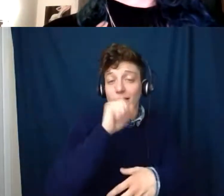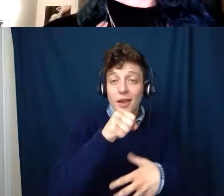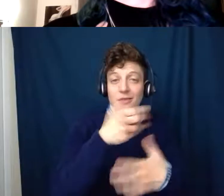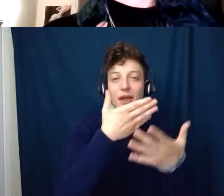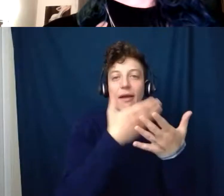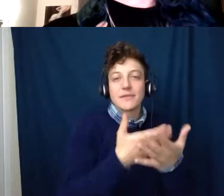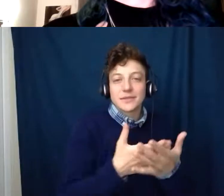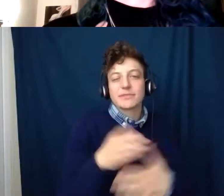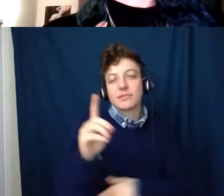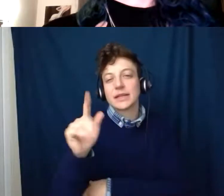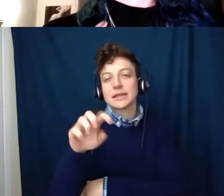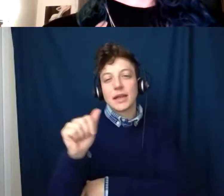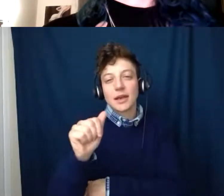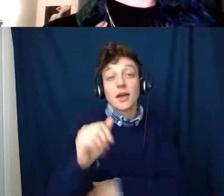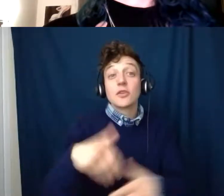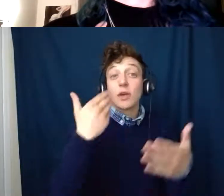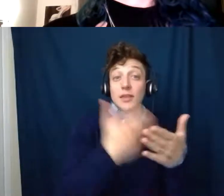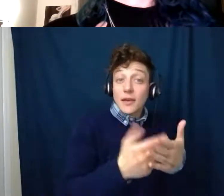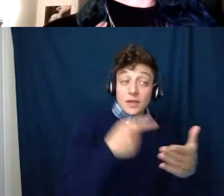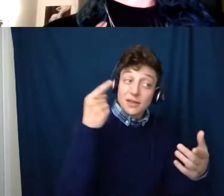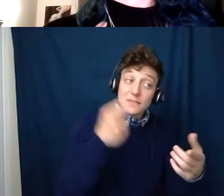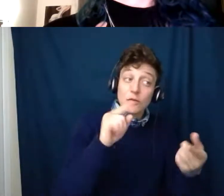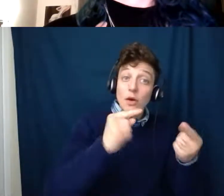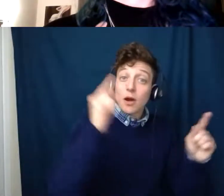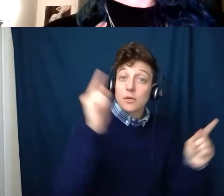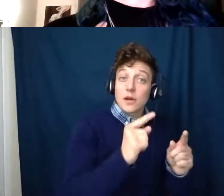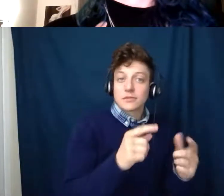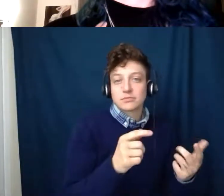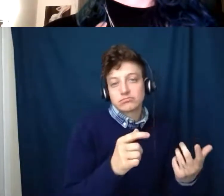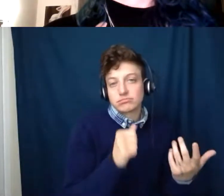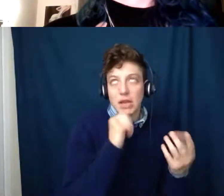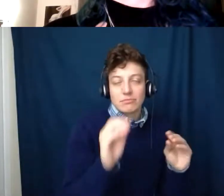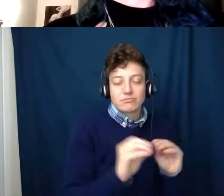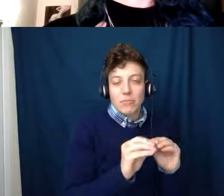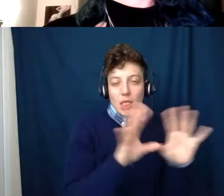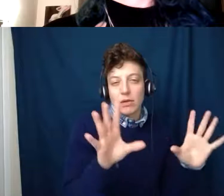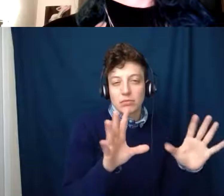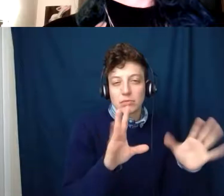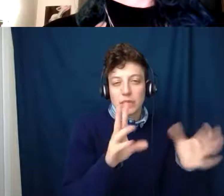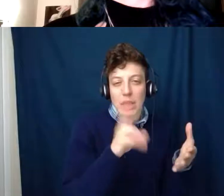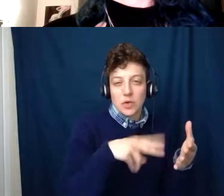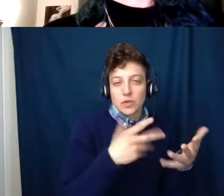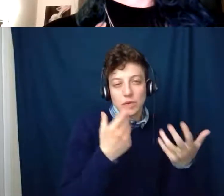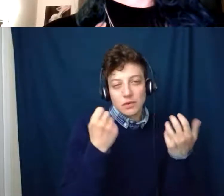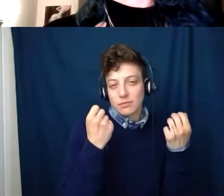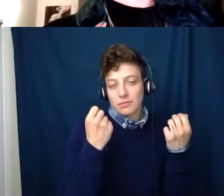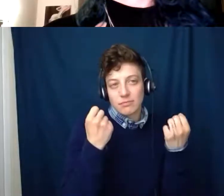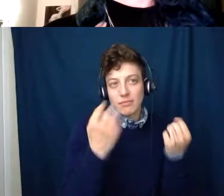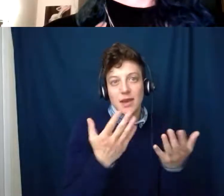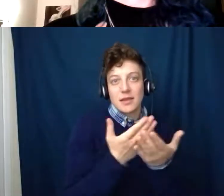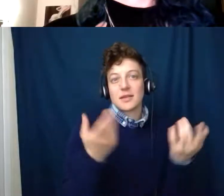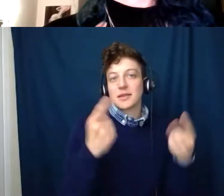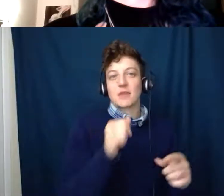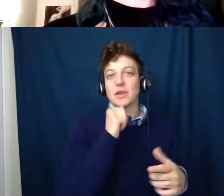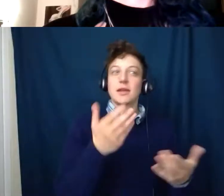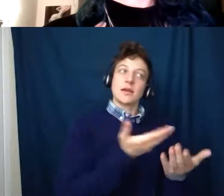is it's not like super clear in the literature, because a lot of these things happen, not in Philadelphia or